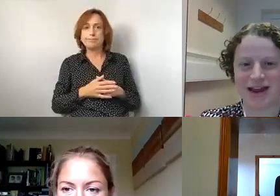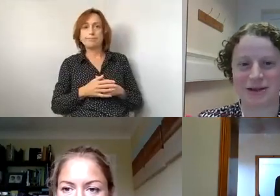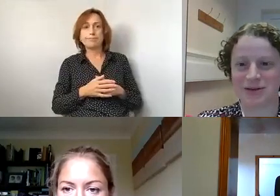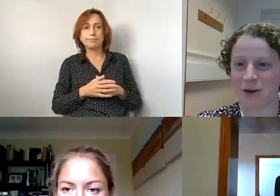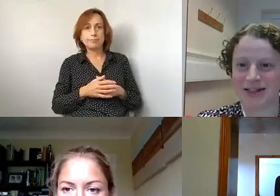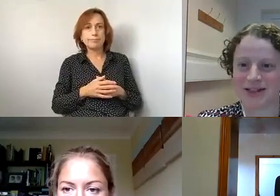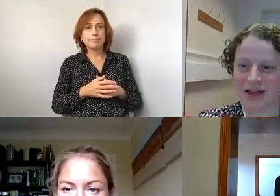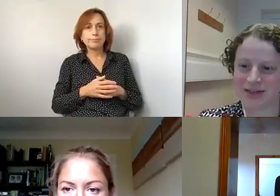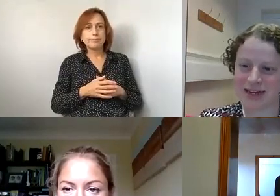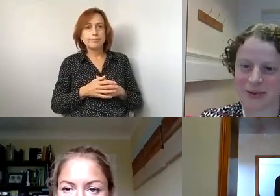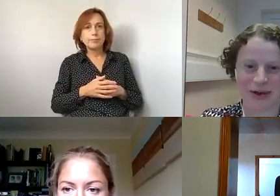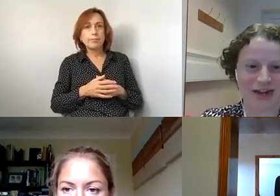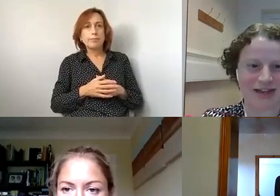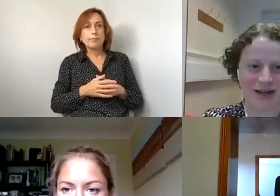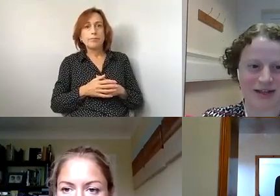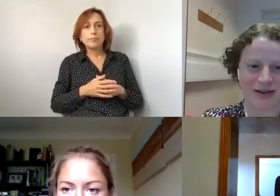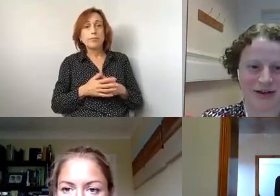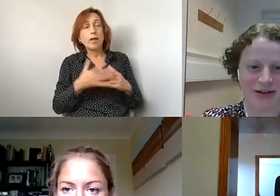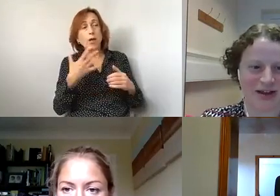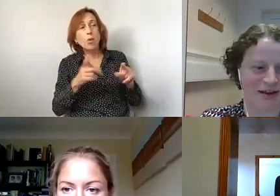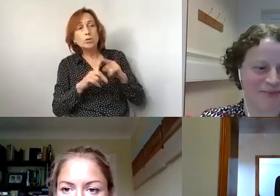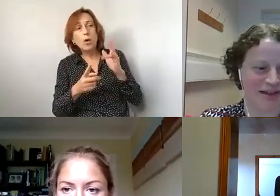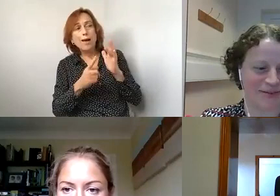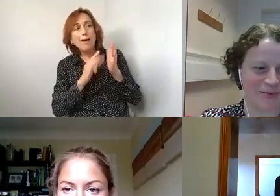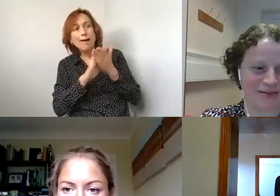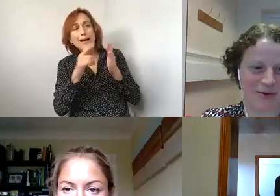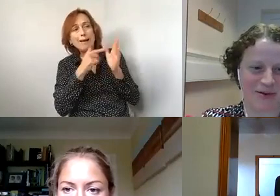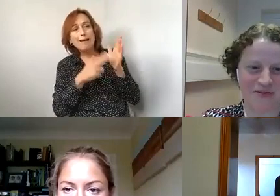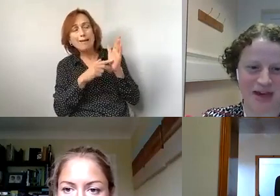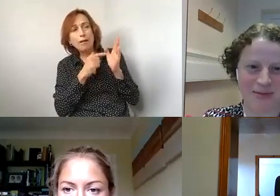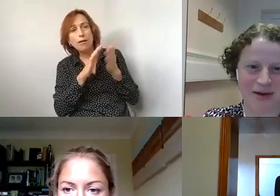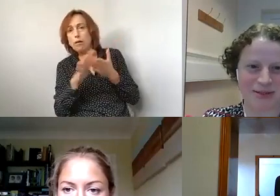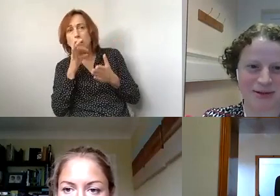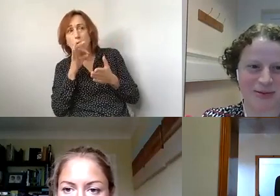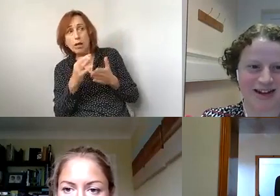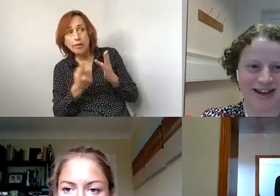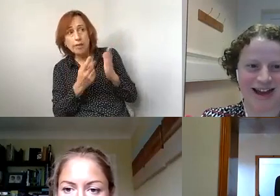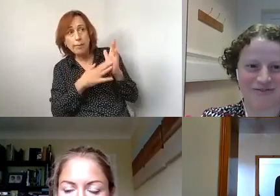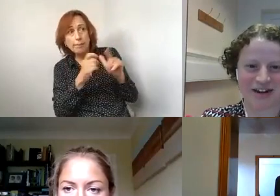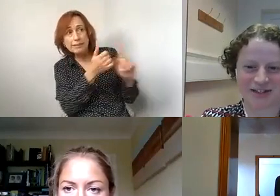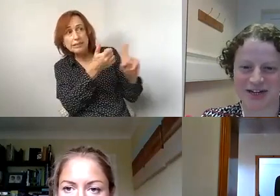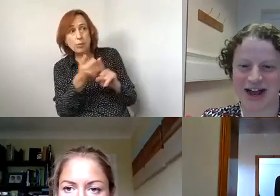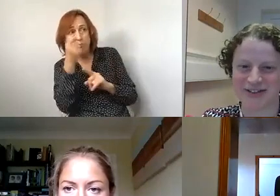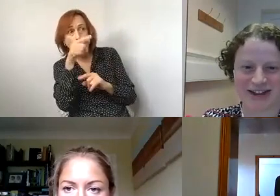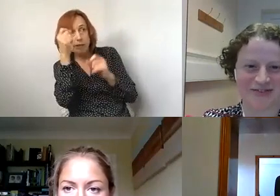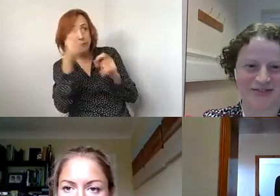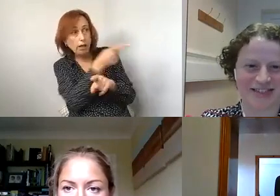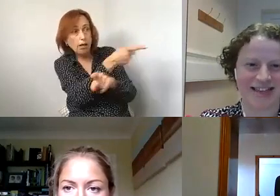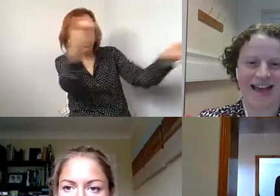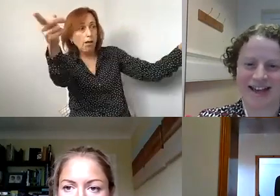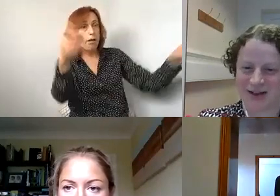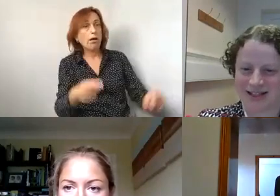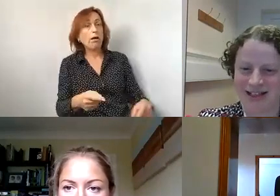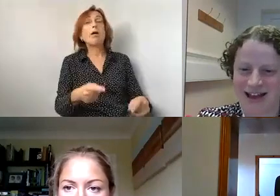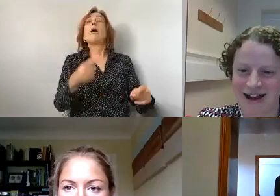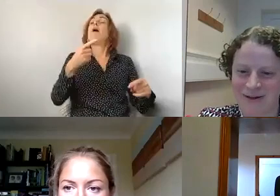any comments on that particular one as well. So I don't know if any MPs would be supportive of that, but I'm sure we can have that discussion outside of this